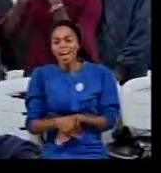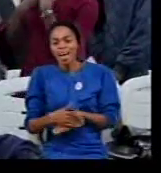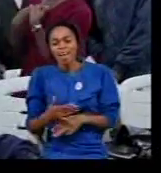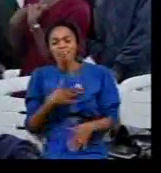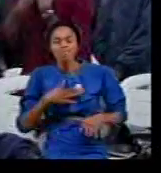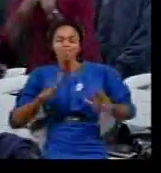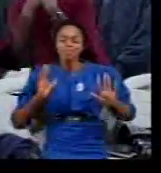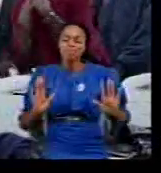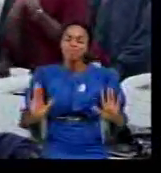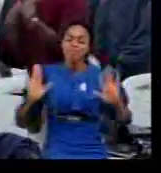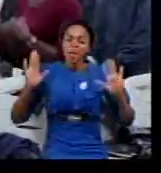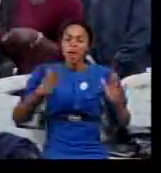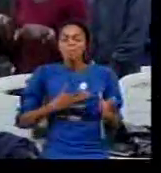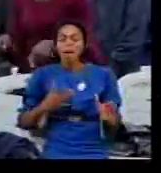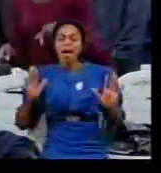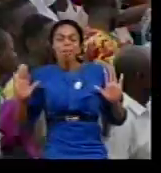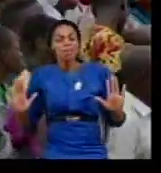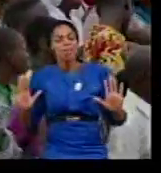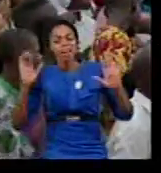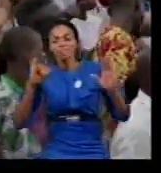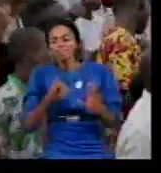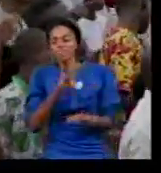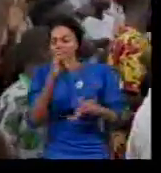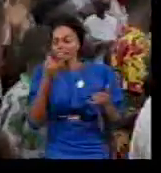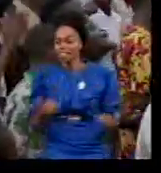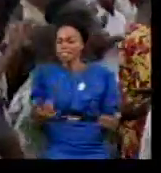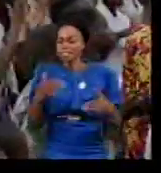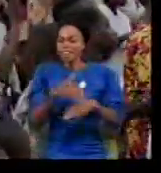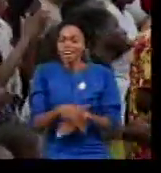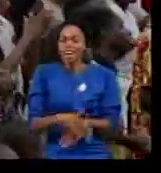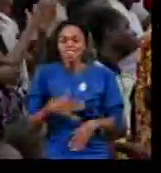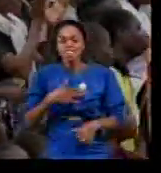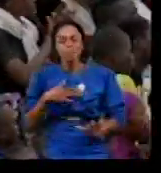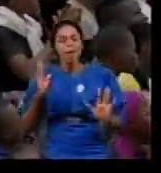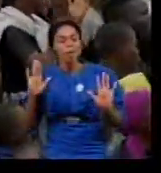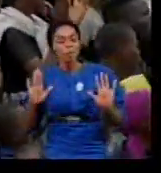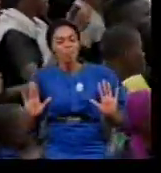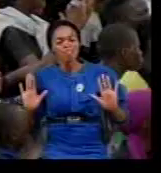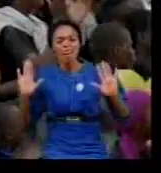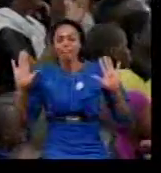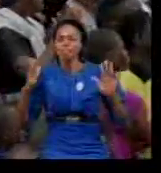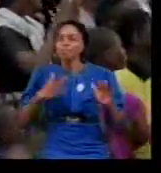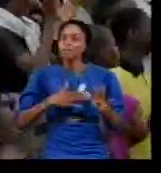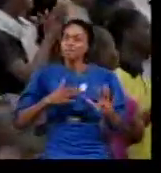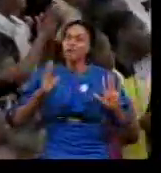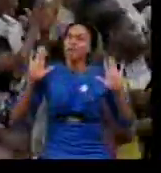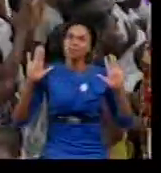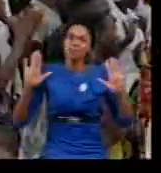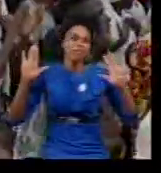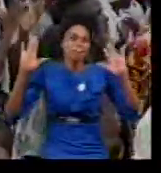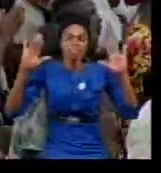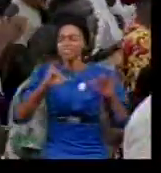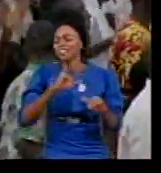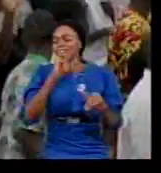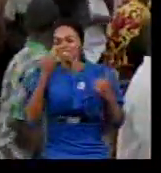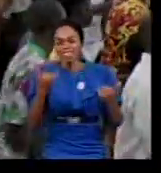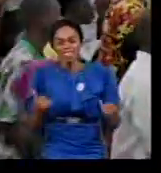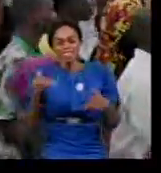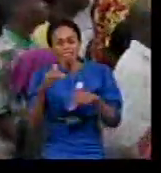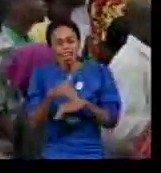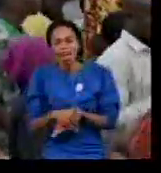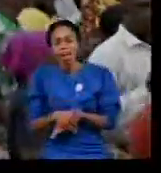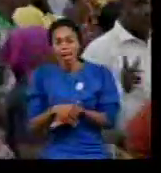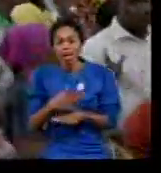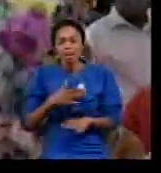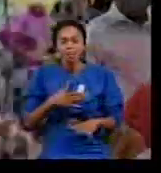done to you? This one will fight it out. And instead of fighting, now they are submissive and converted. They are children of God and they are members of